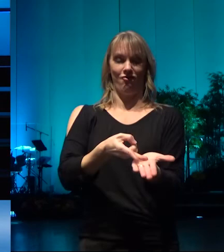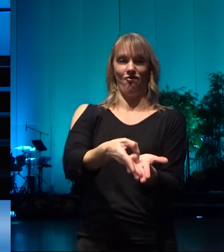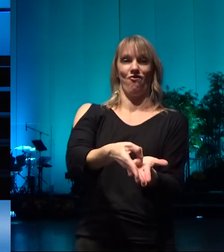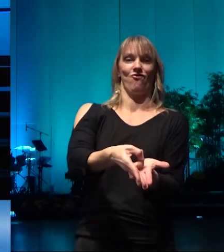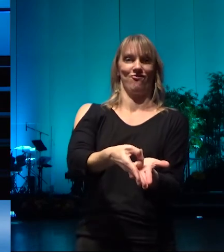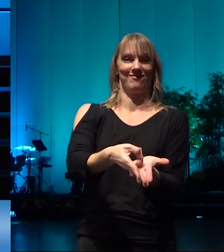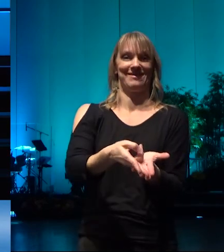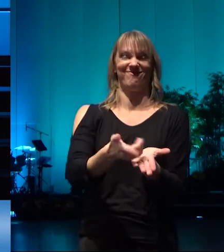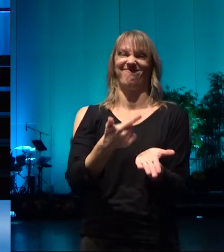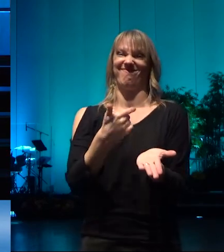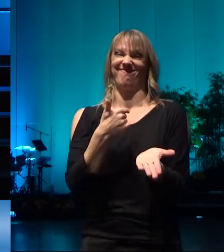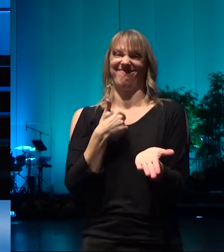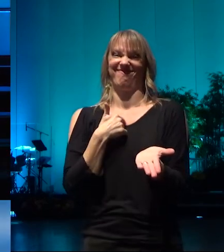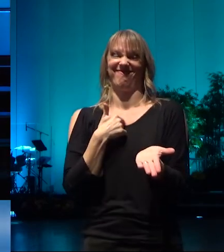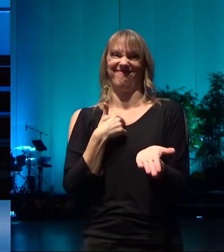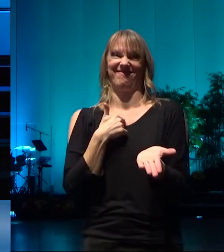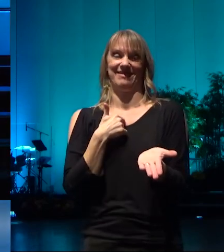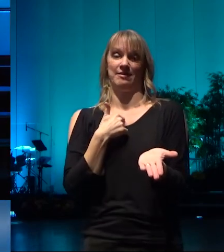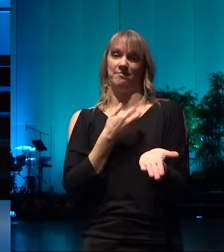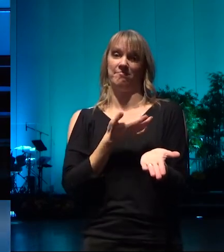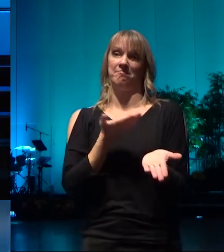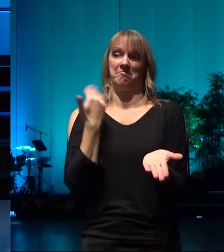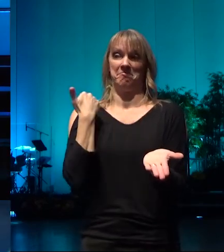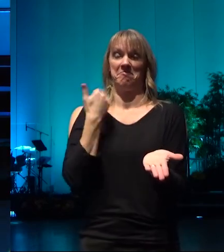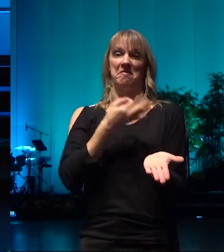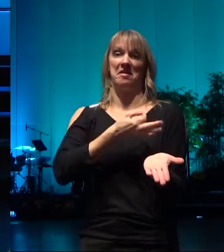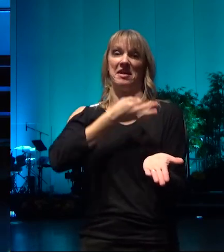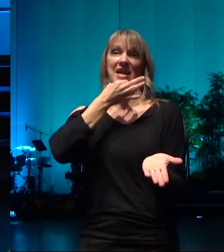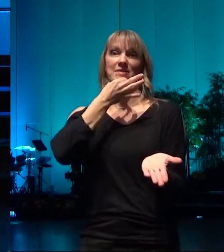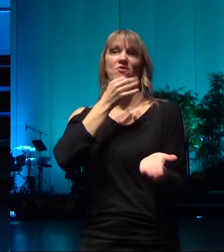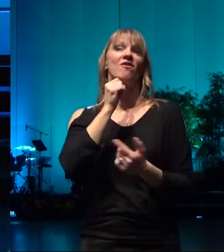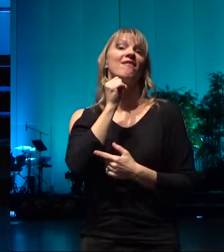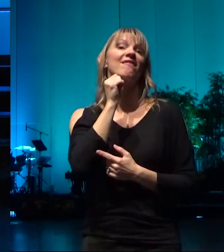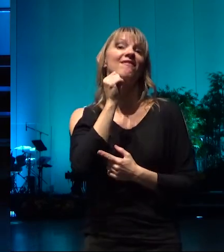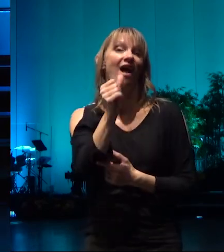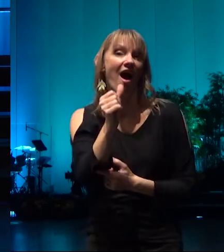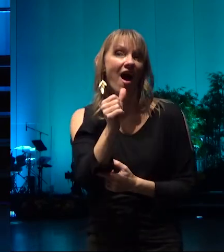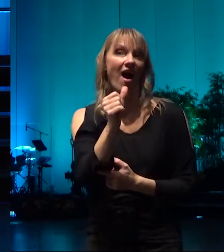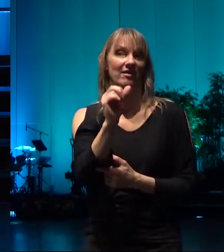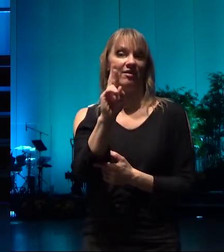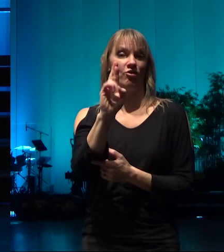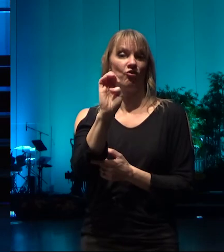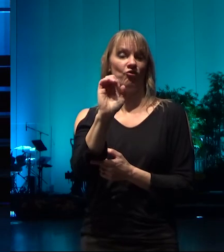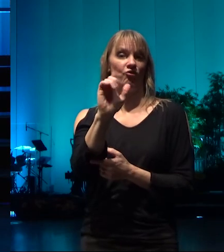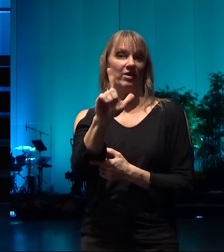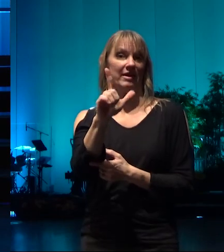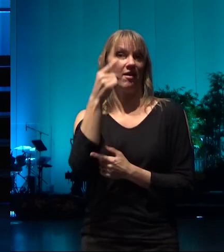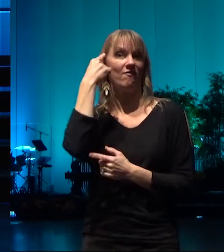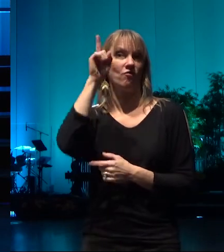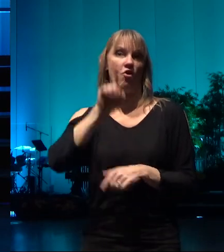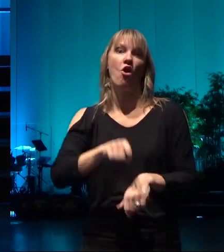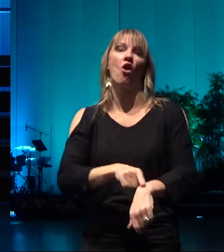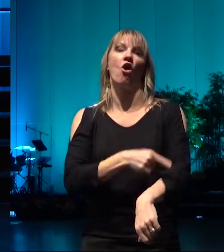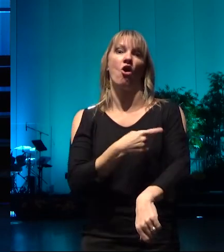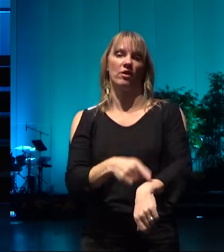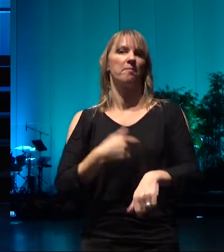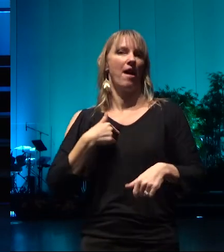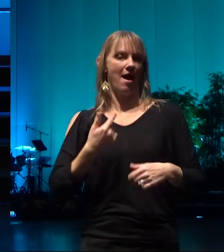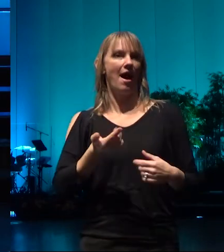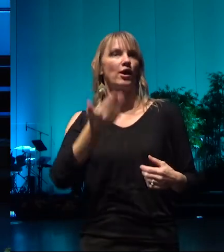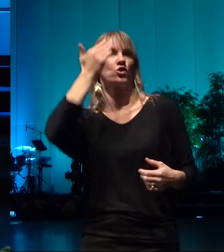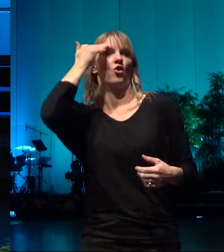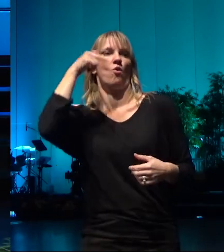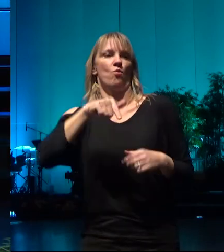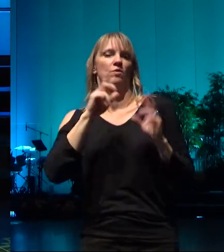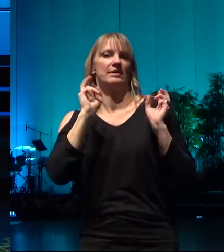all honesty, I was a total expert in not being real for a very long time. So I know